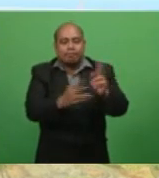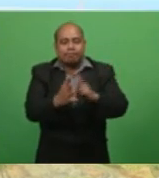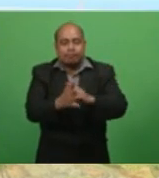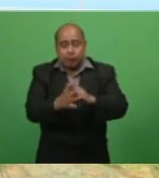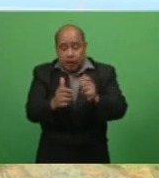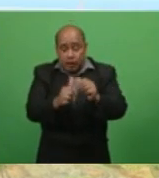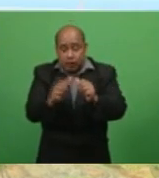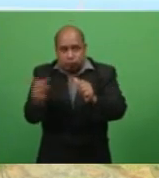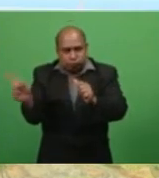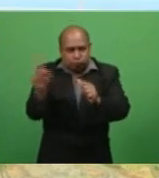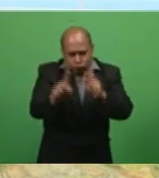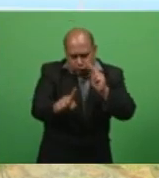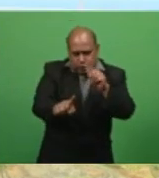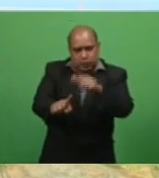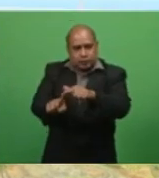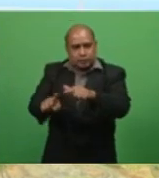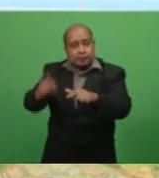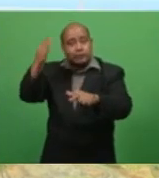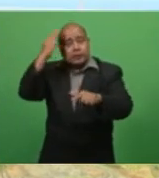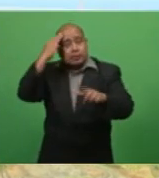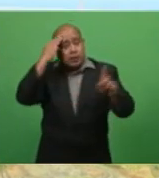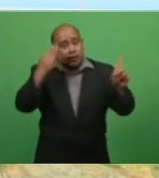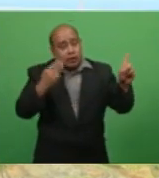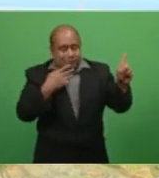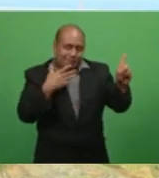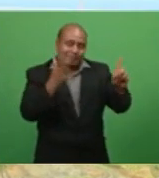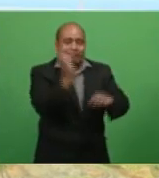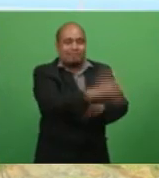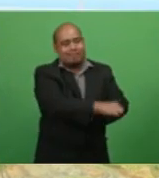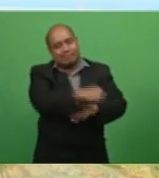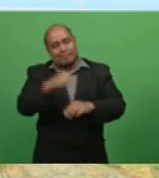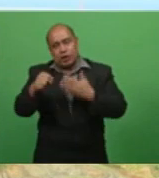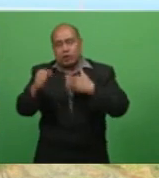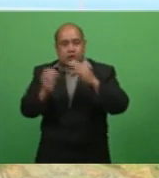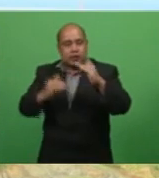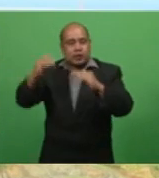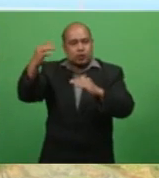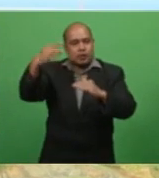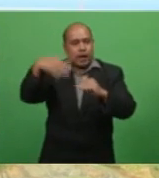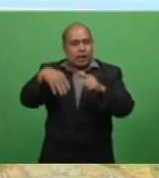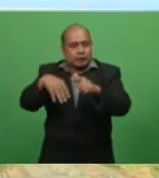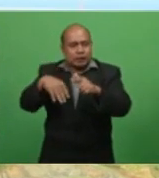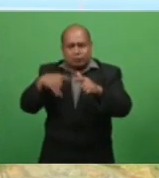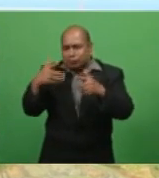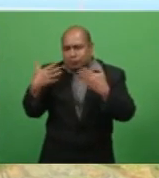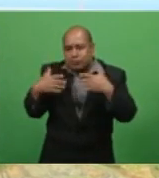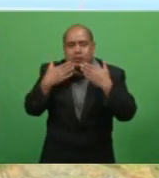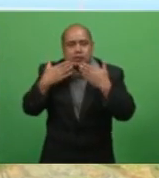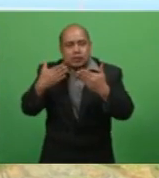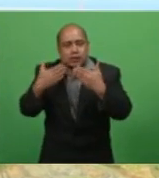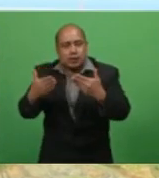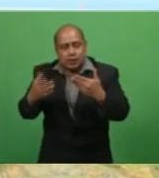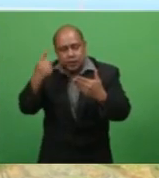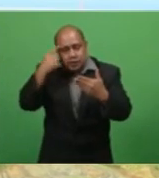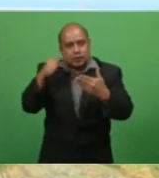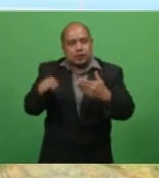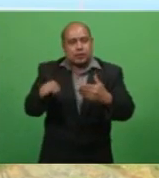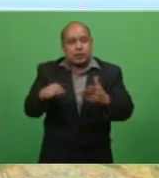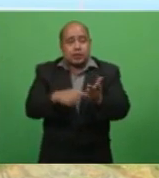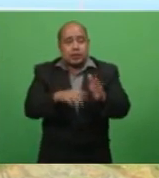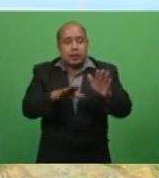sister brought us up in the village in Burerua, and for that we're always forever thankful. But I